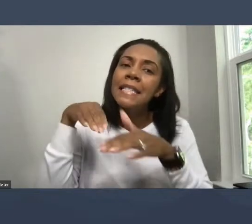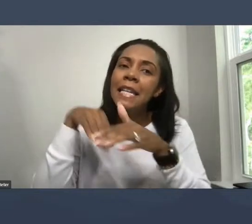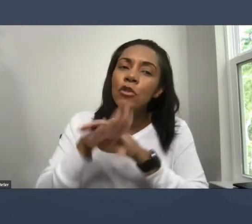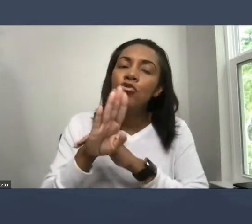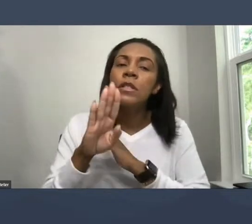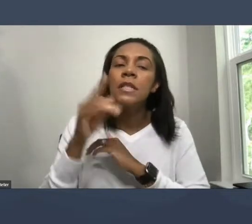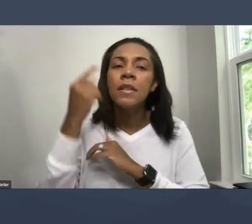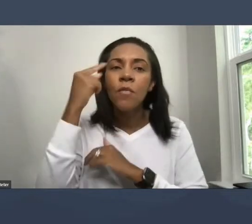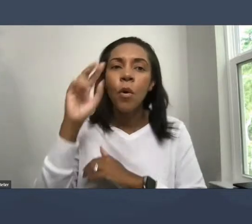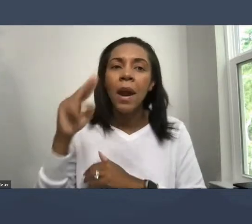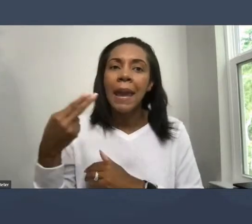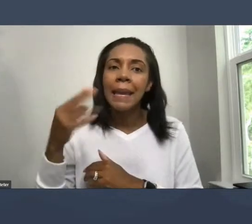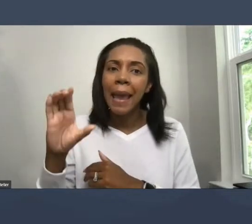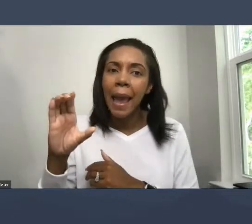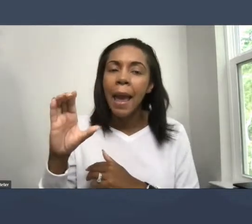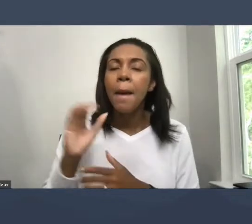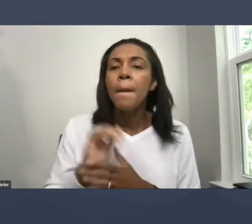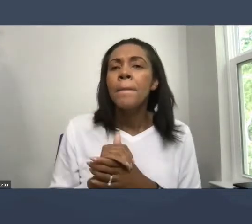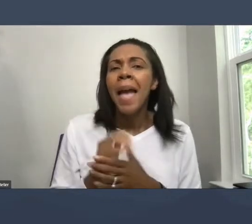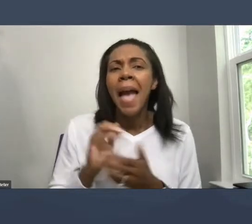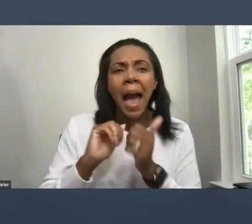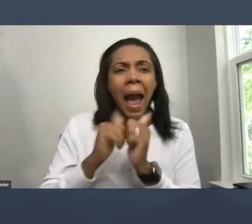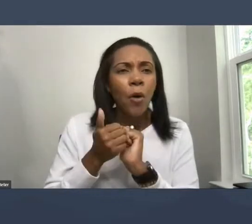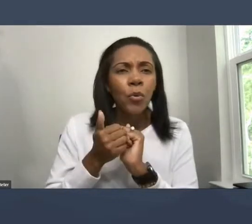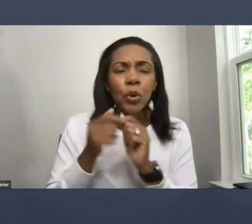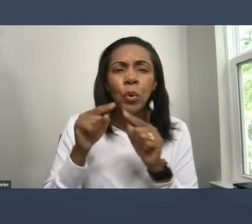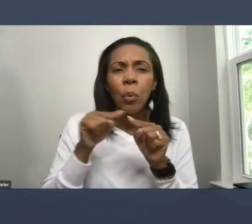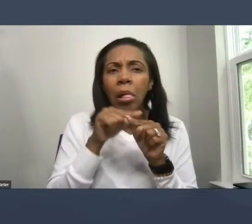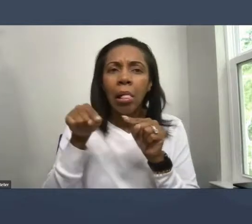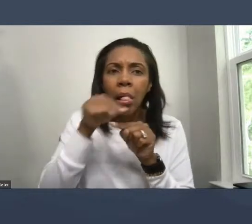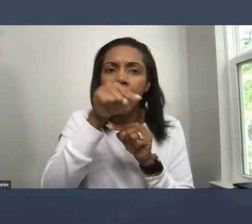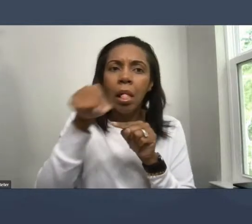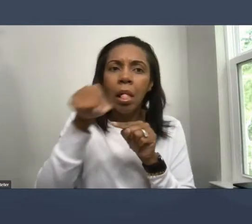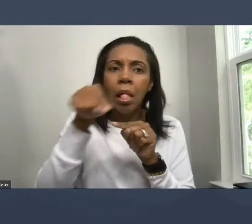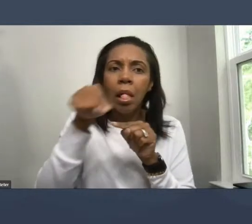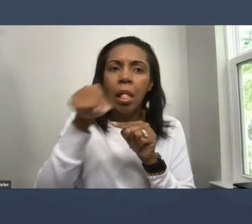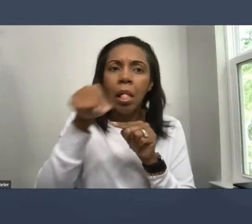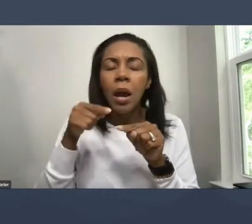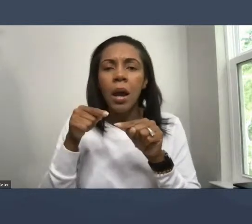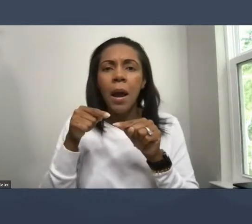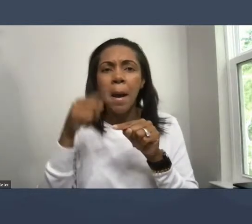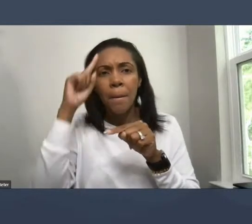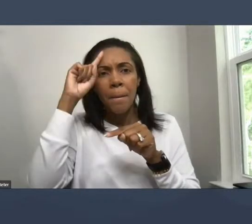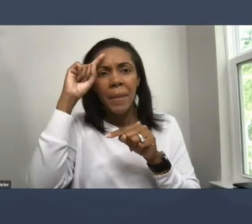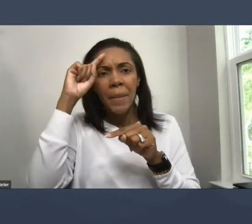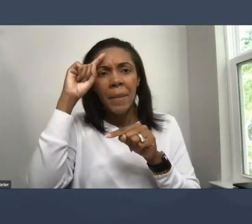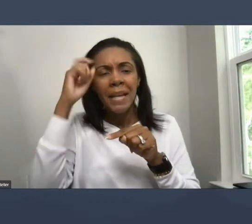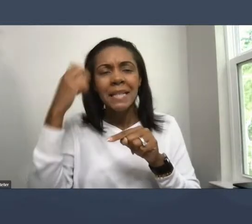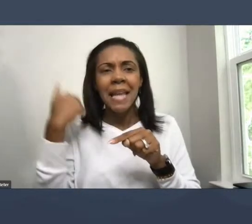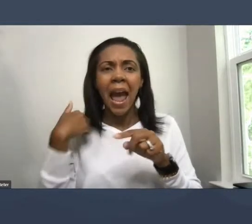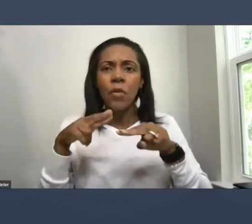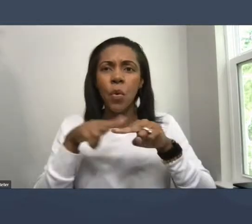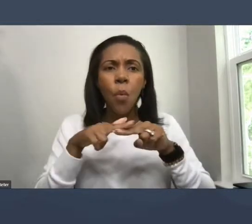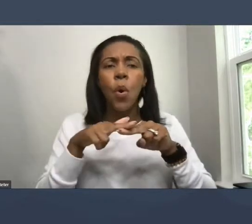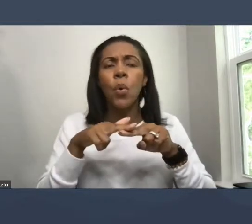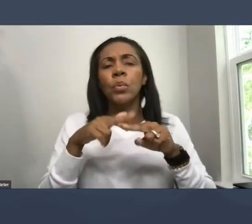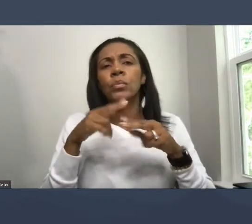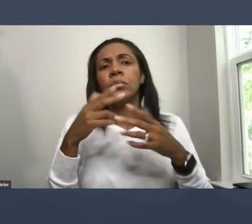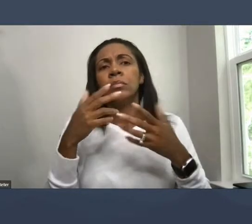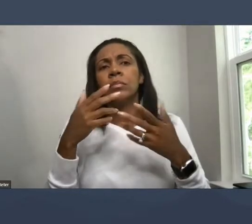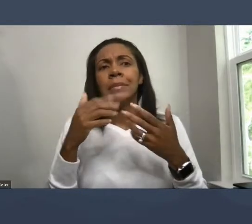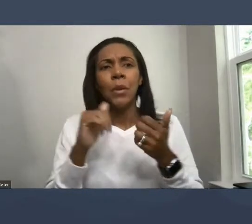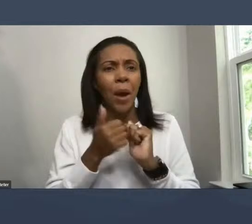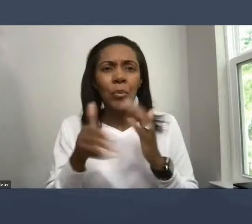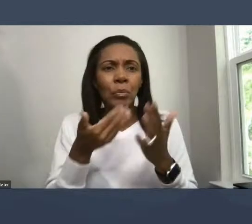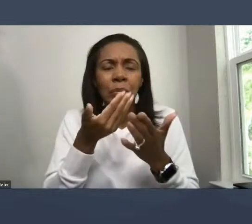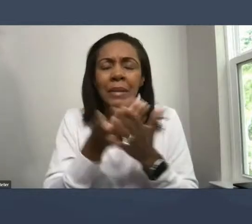handicap entrance, how does one get to that across the railroad tracks at Vance? You know, if they